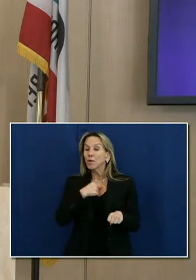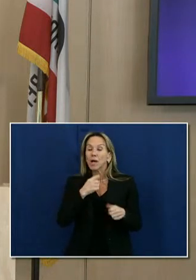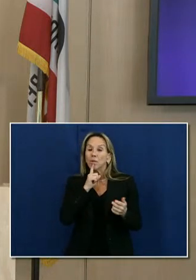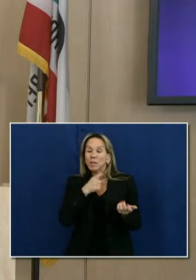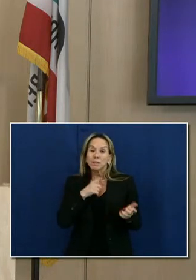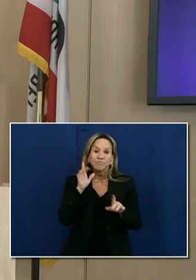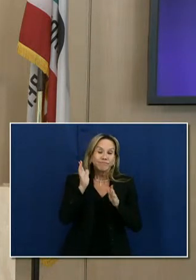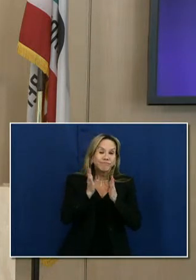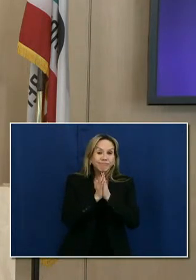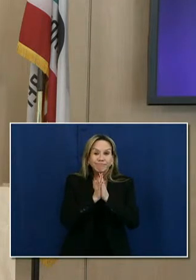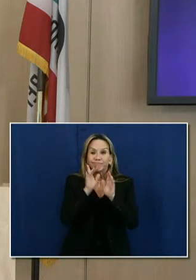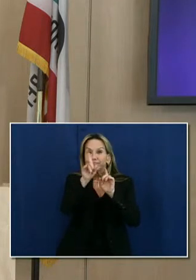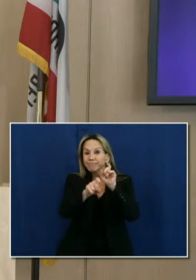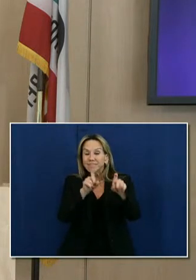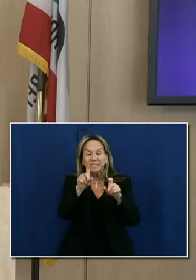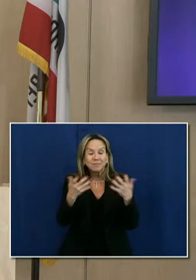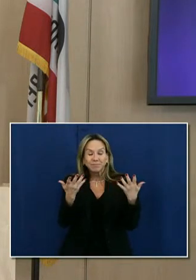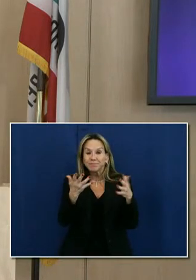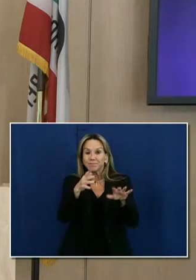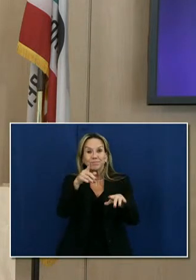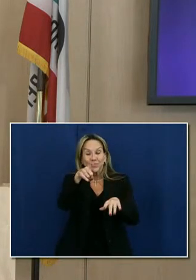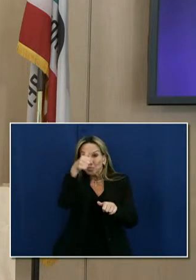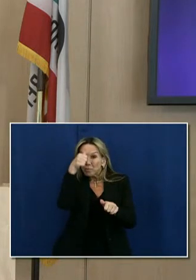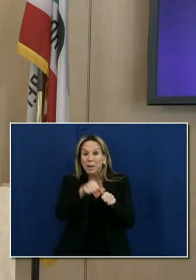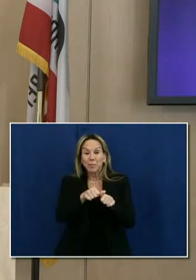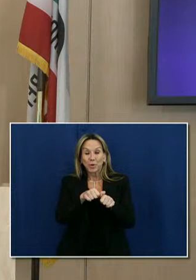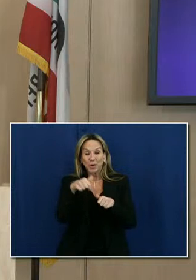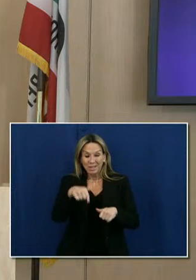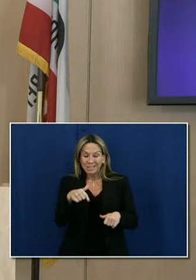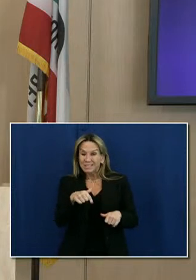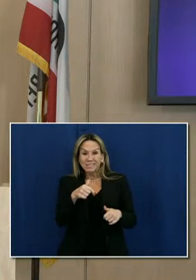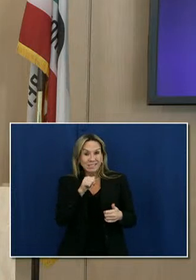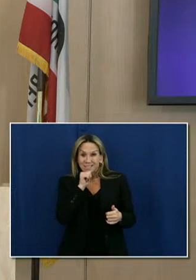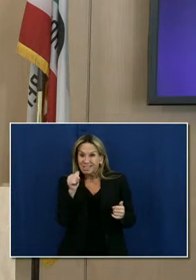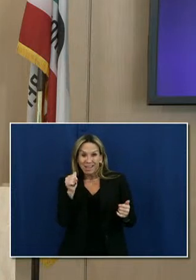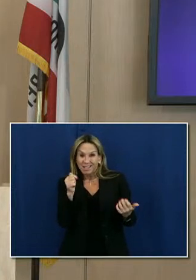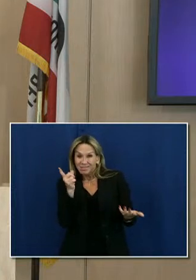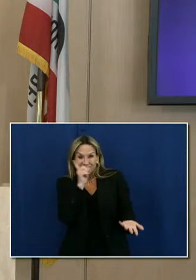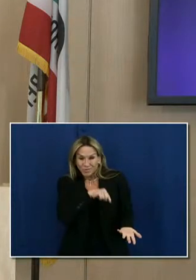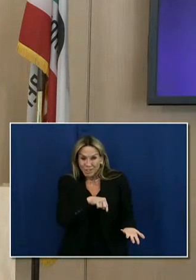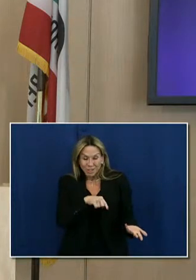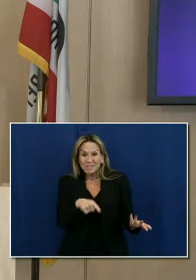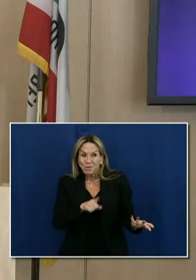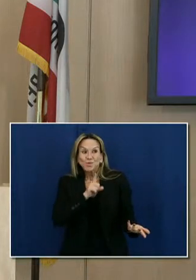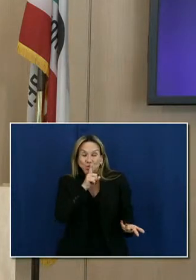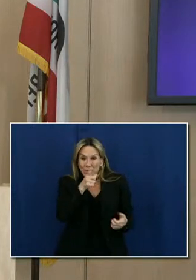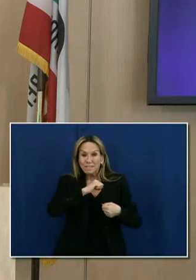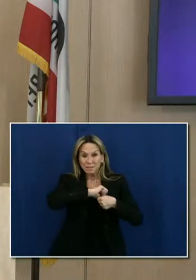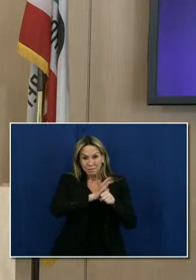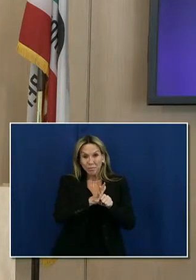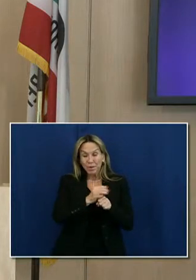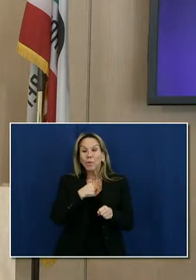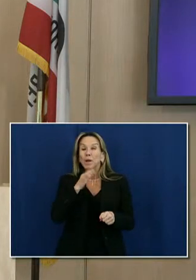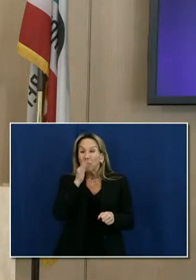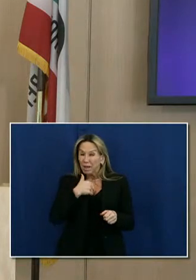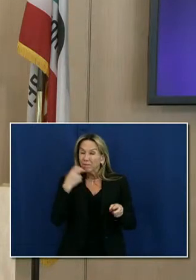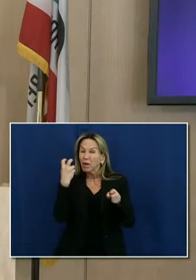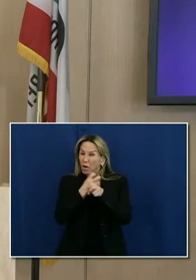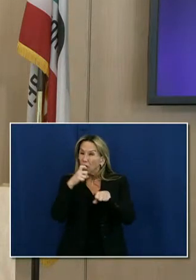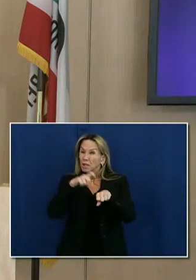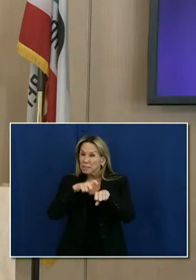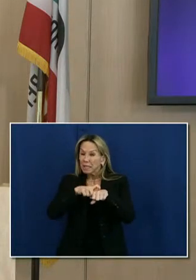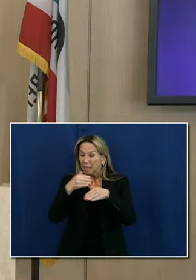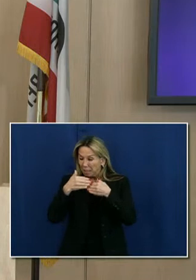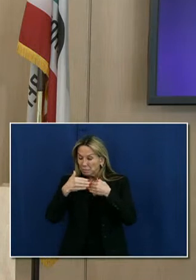encourage everyone to remember this is real. It's not over. We're going to have some challenging times, but if we care for one